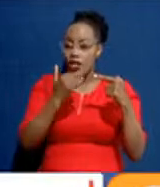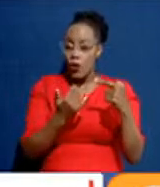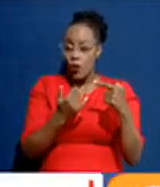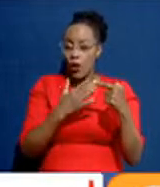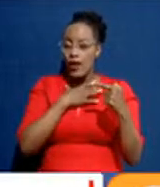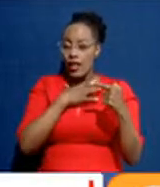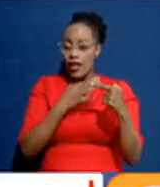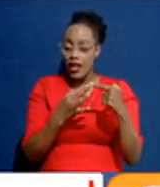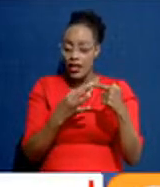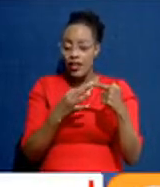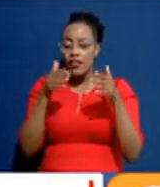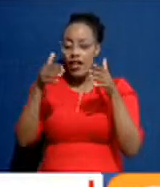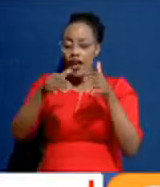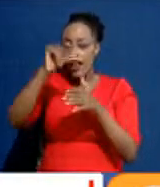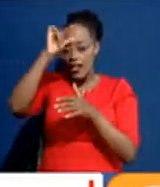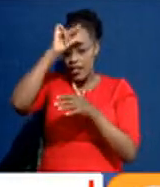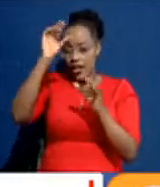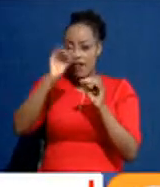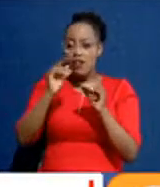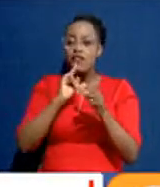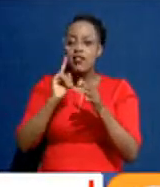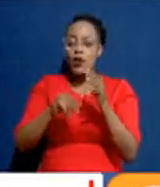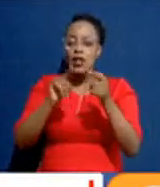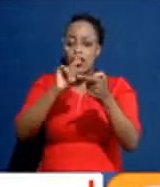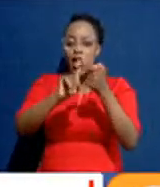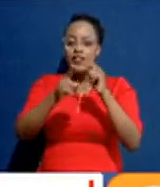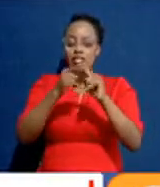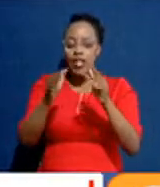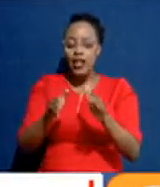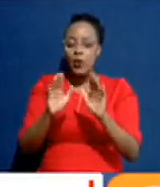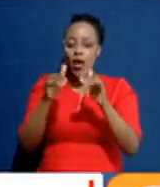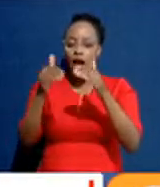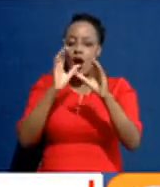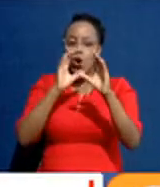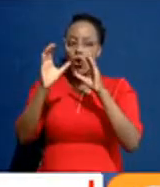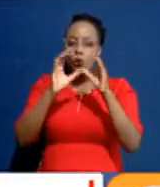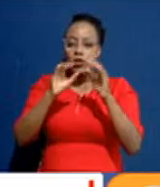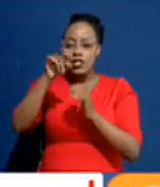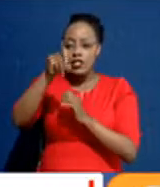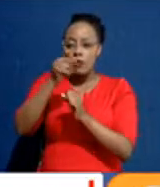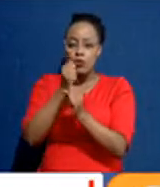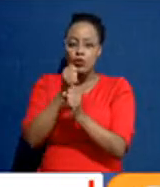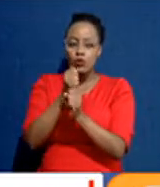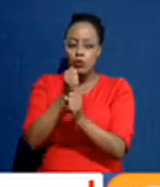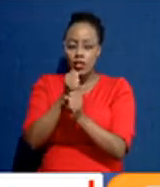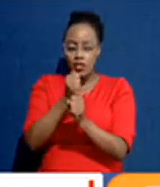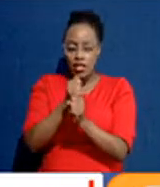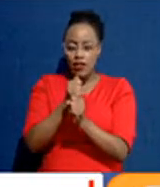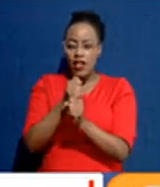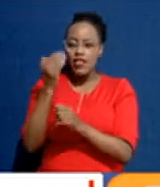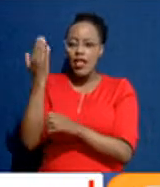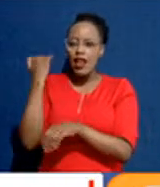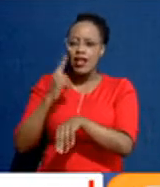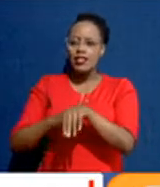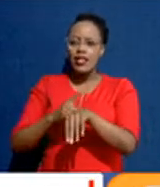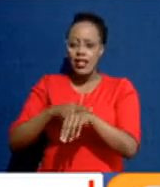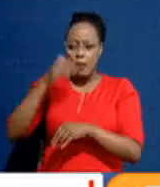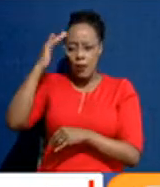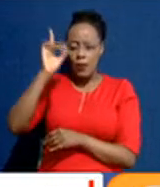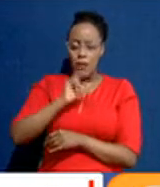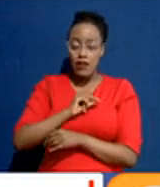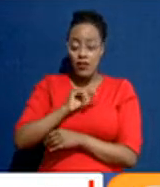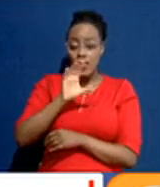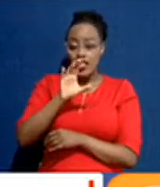current administration. We are saying it because there is a standard way of communication. The last time I knew when we were in